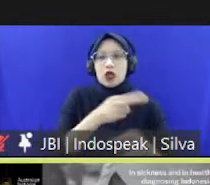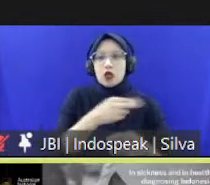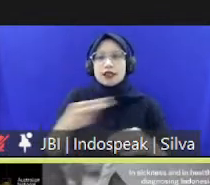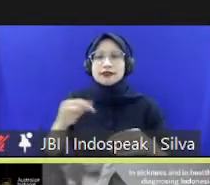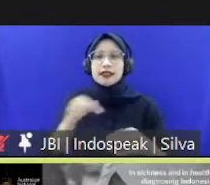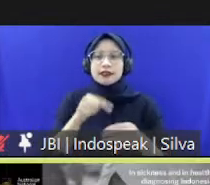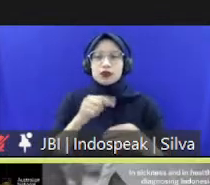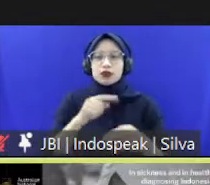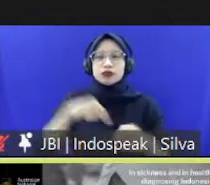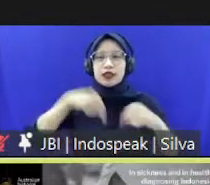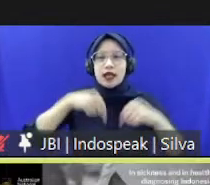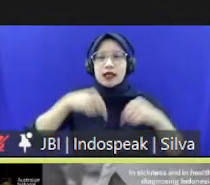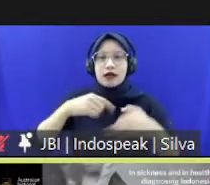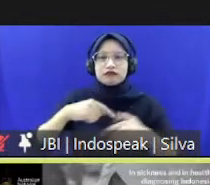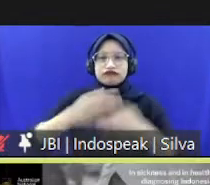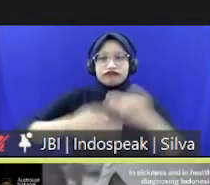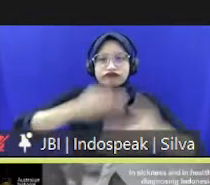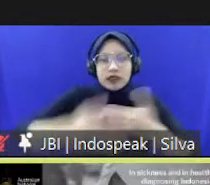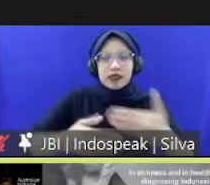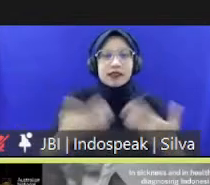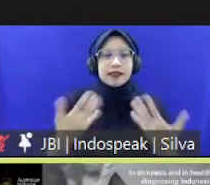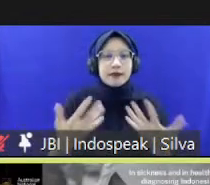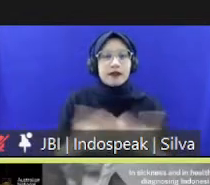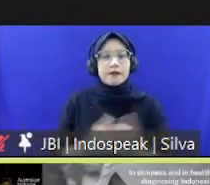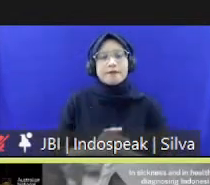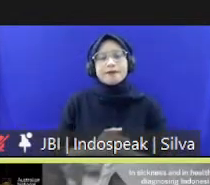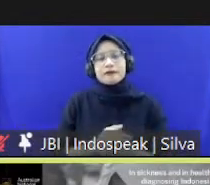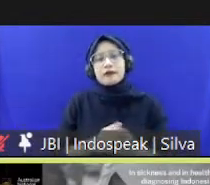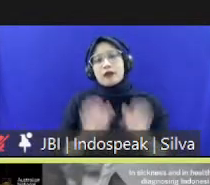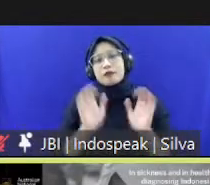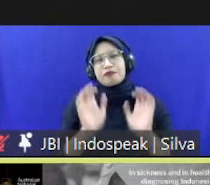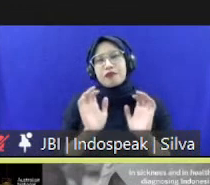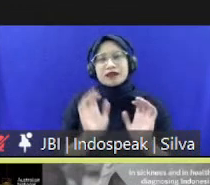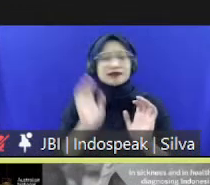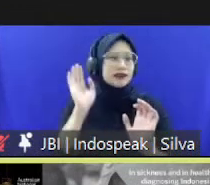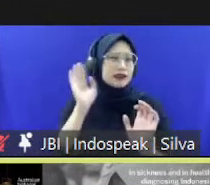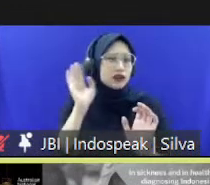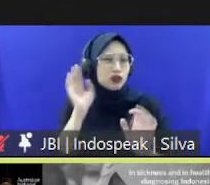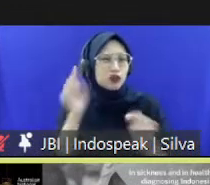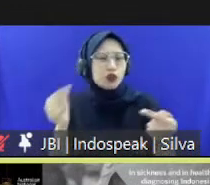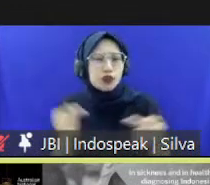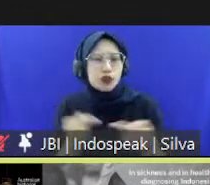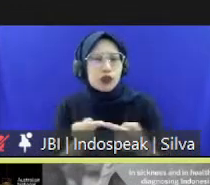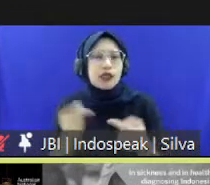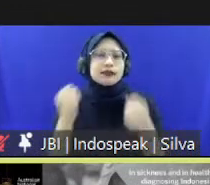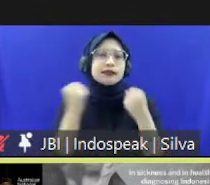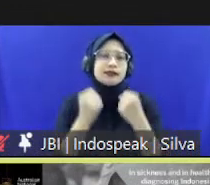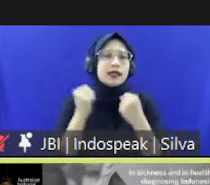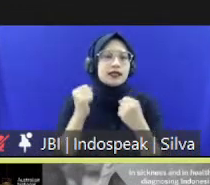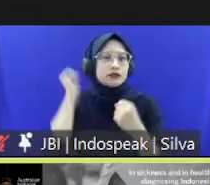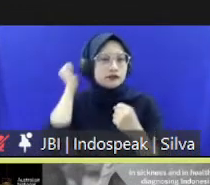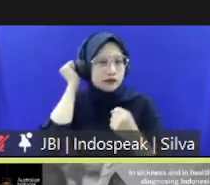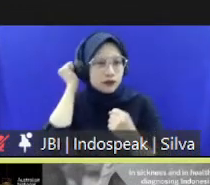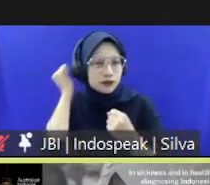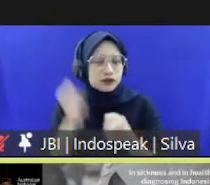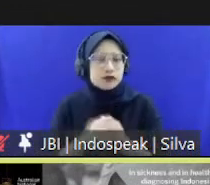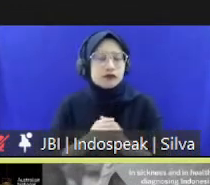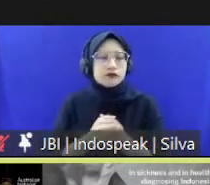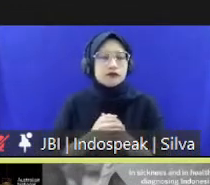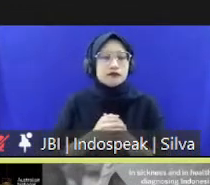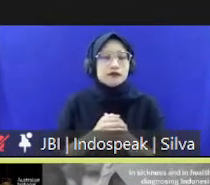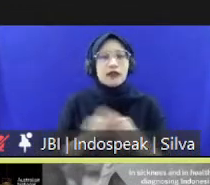treating. Because we know that there are so many issues in maternal health one, but we just, because of the limit